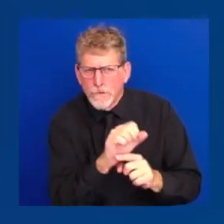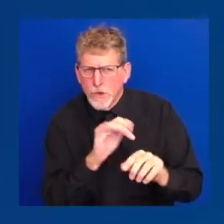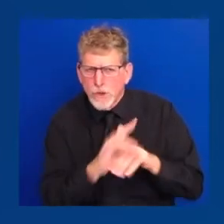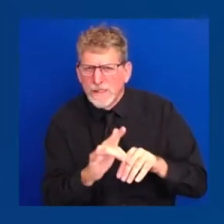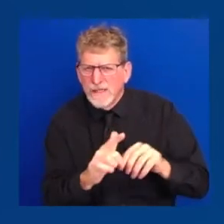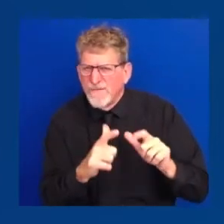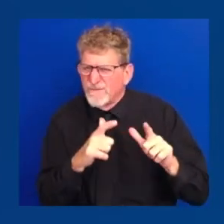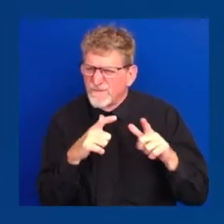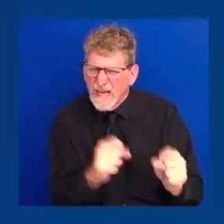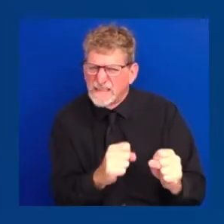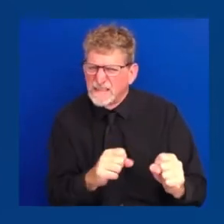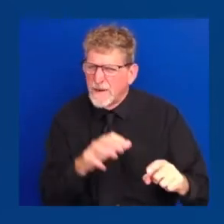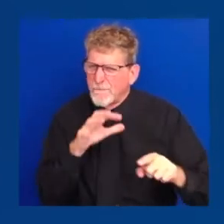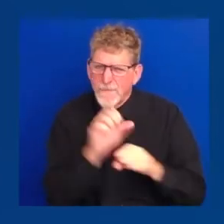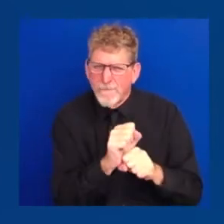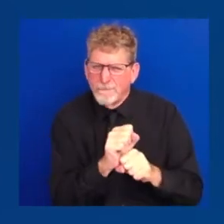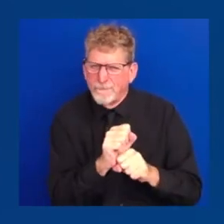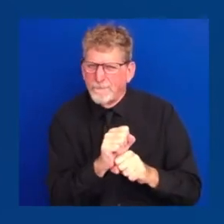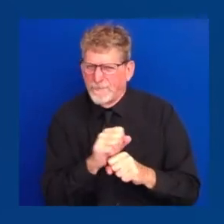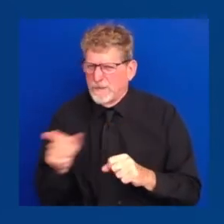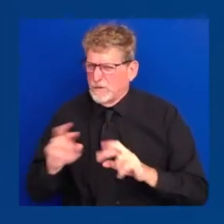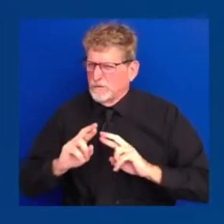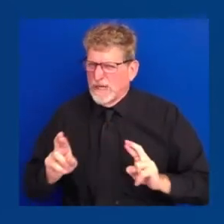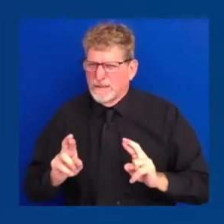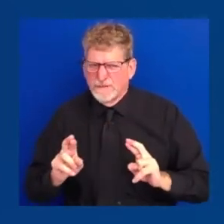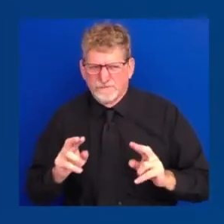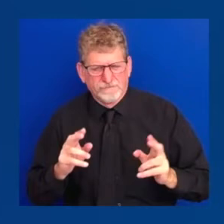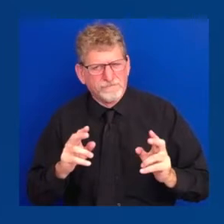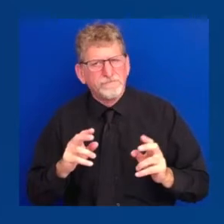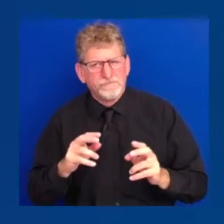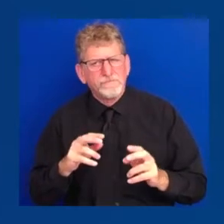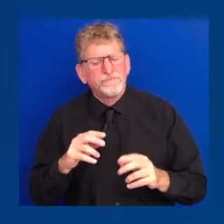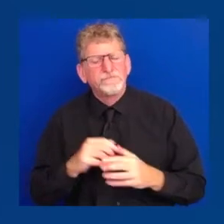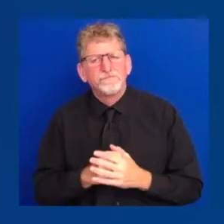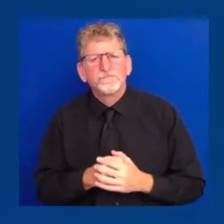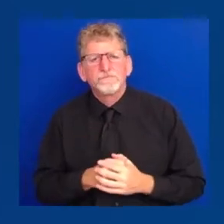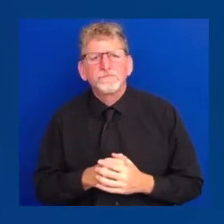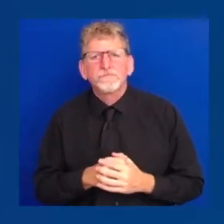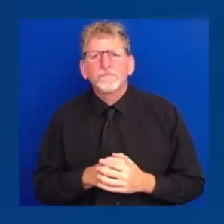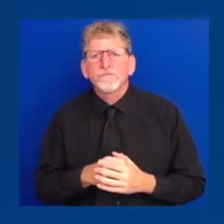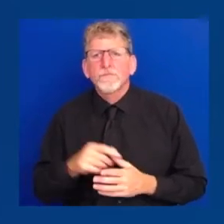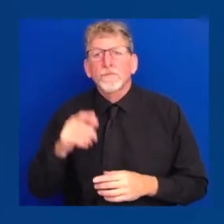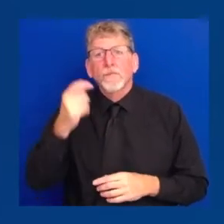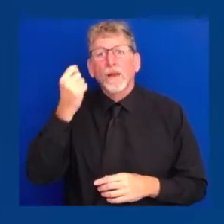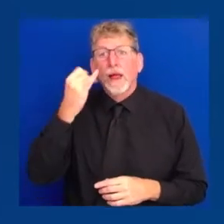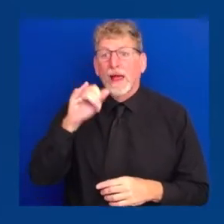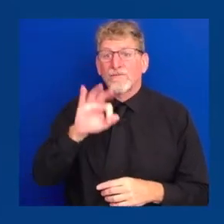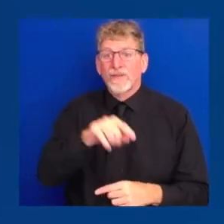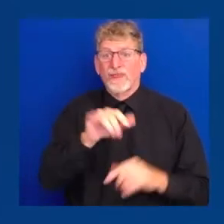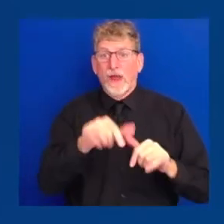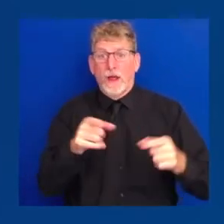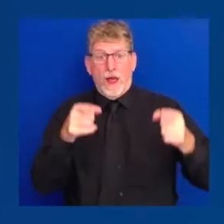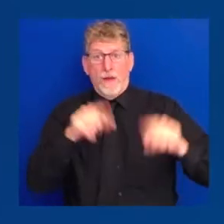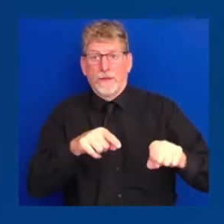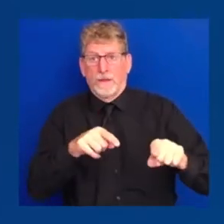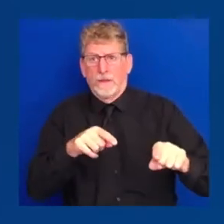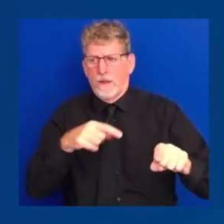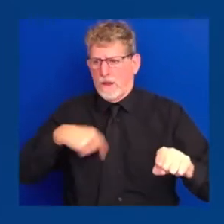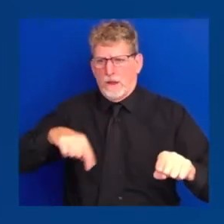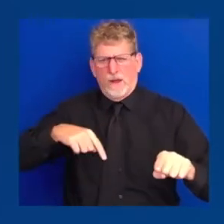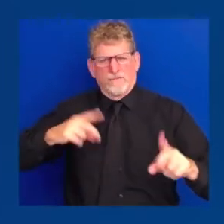precision. And when we do detect a new variant, we'll be ready to respond quickly. We